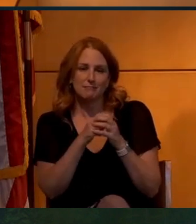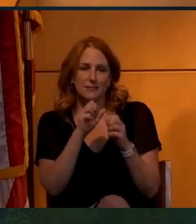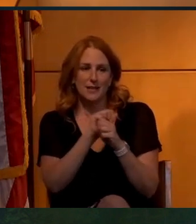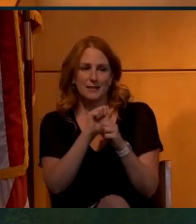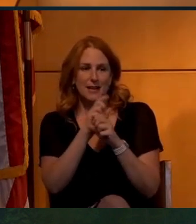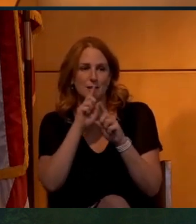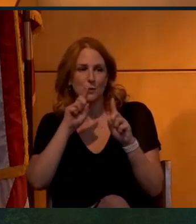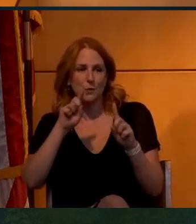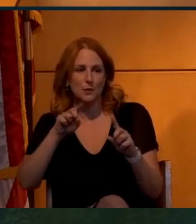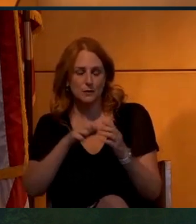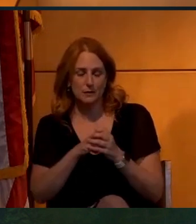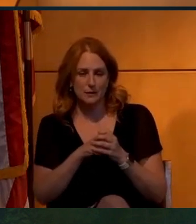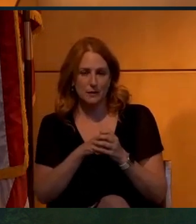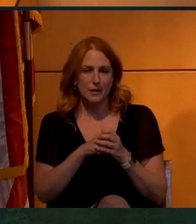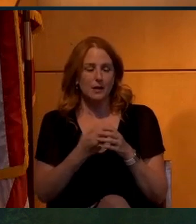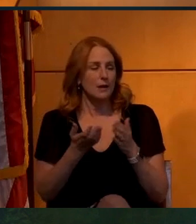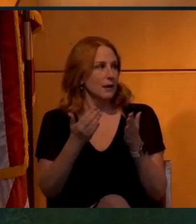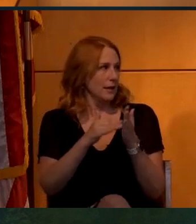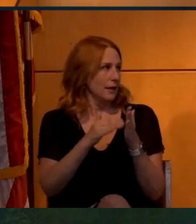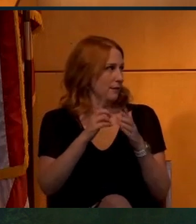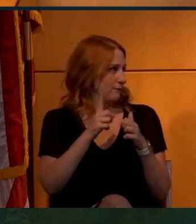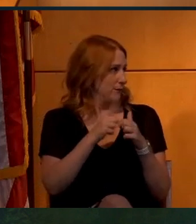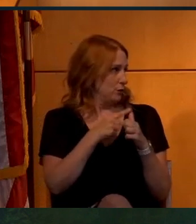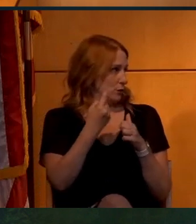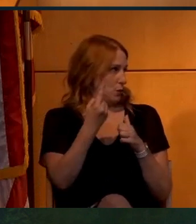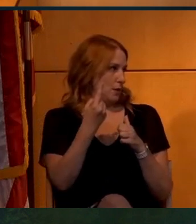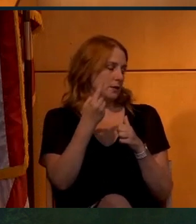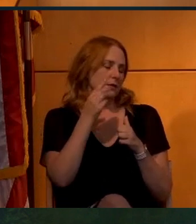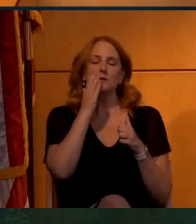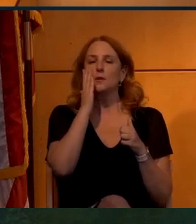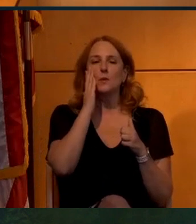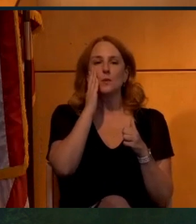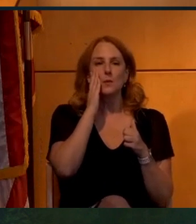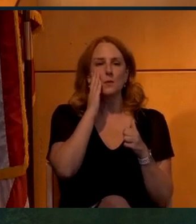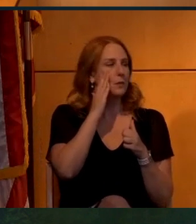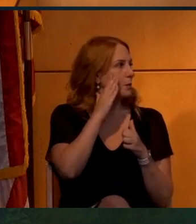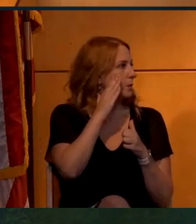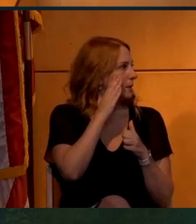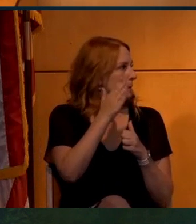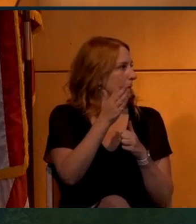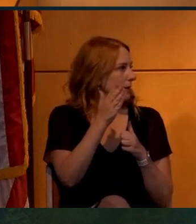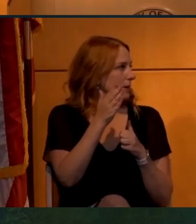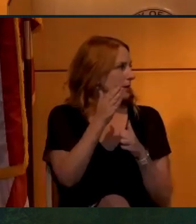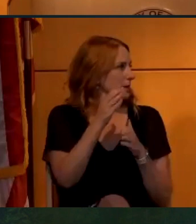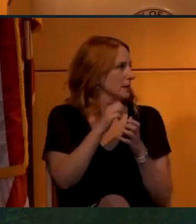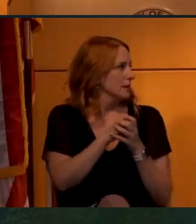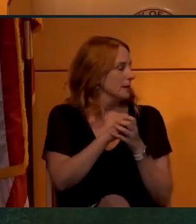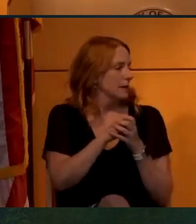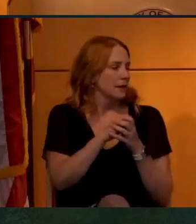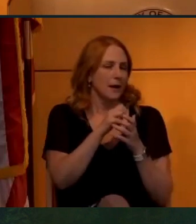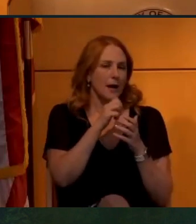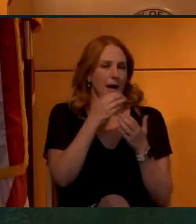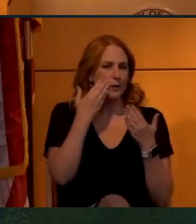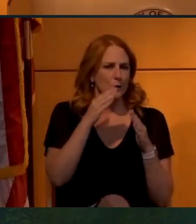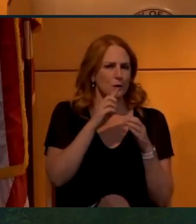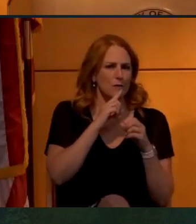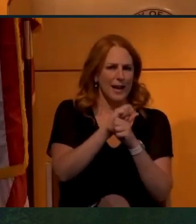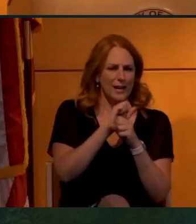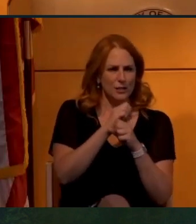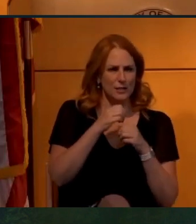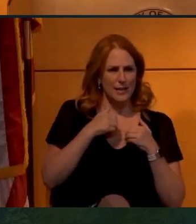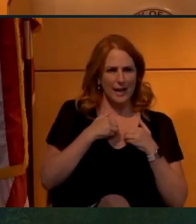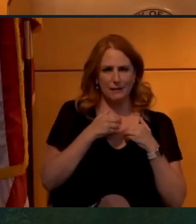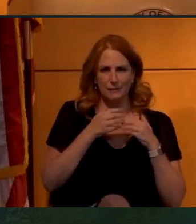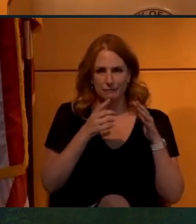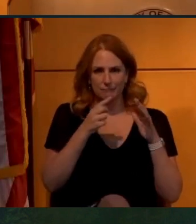orders. And so again, our first ones will be Tulacus Mortis and Mare Crisium. I don't actually know if they have a power laser